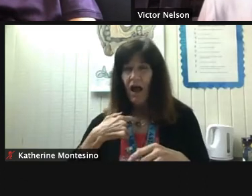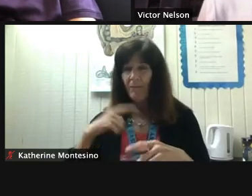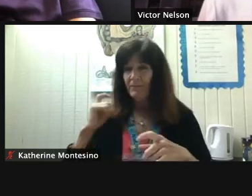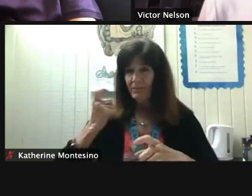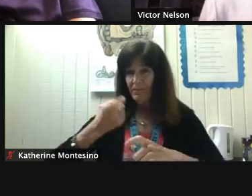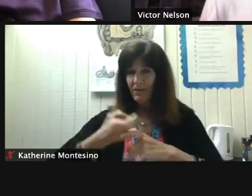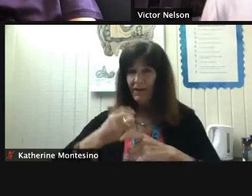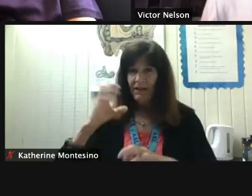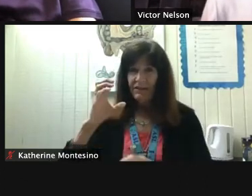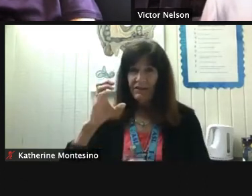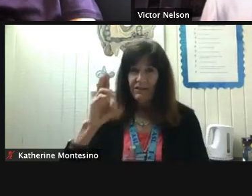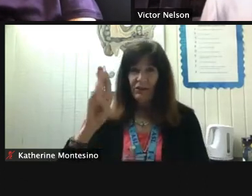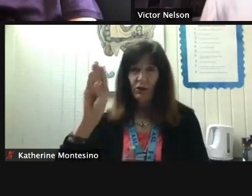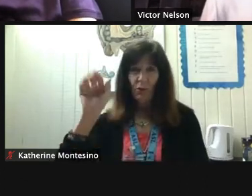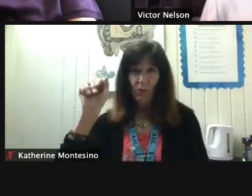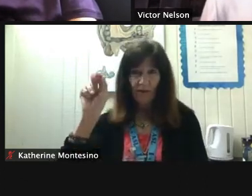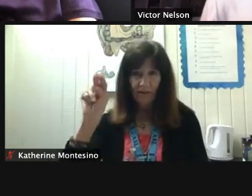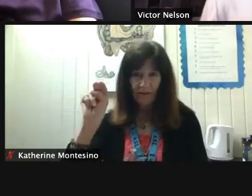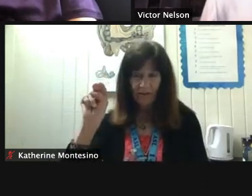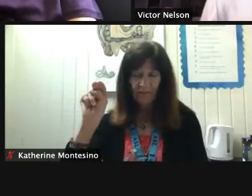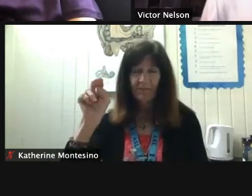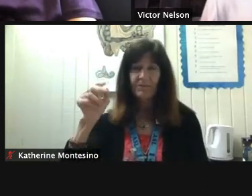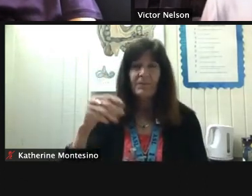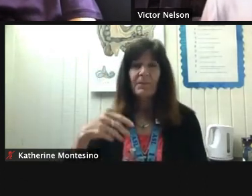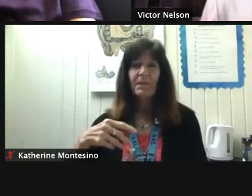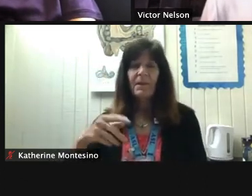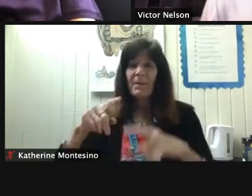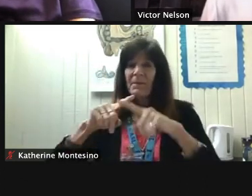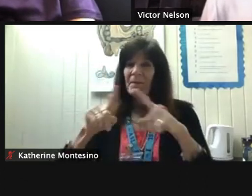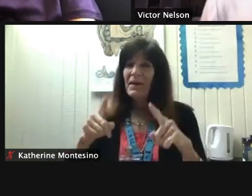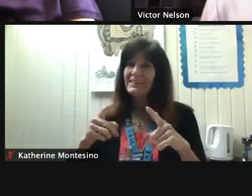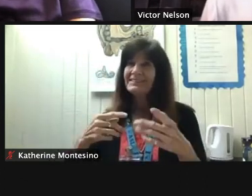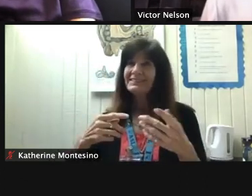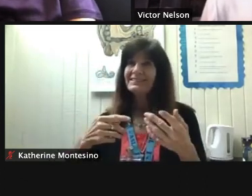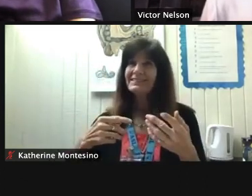So I guess culturally, I'm Cuban.